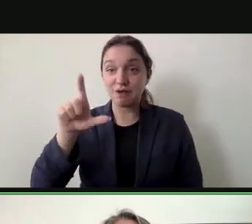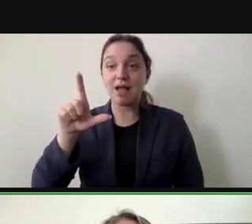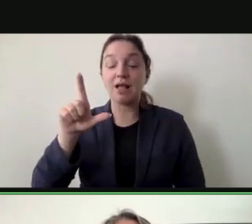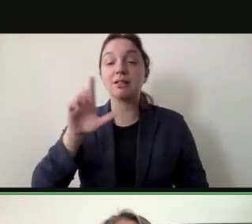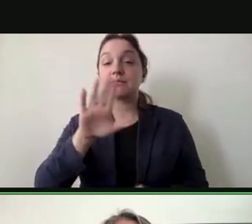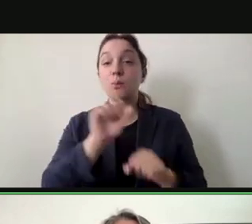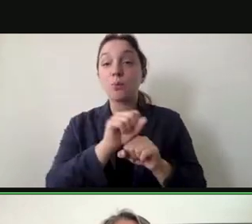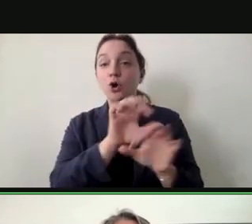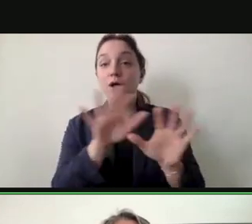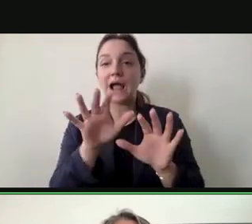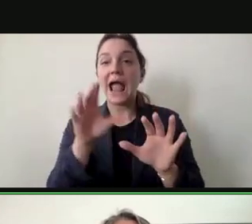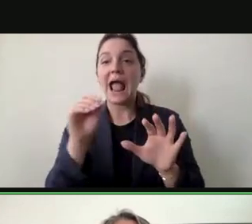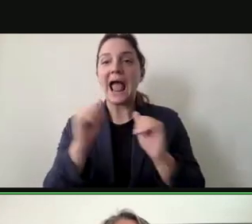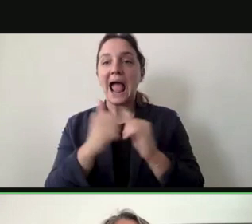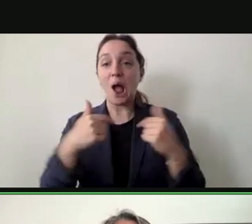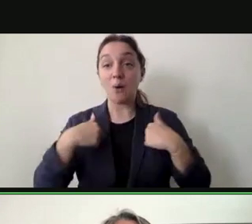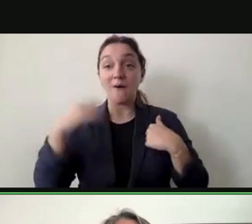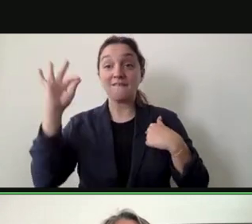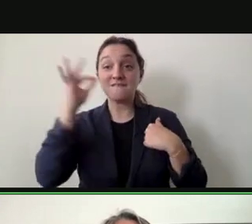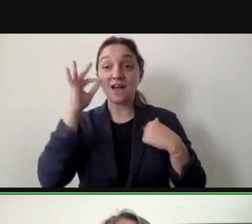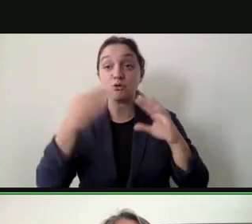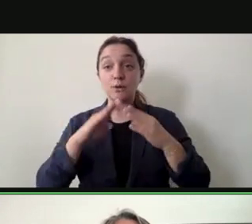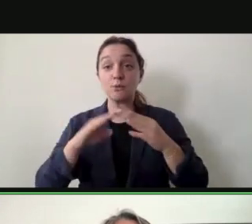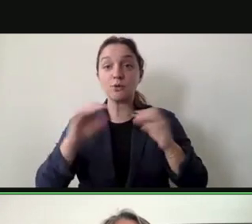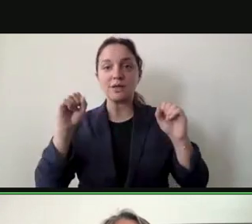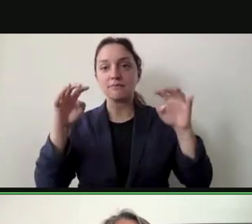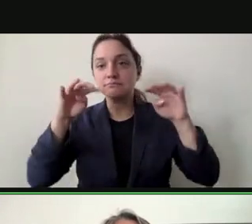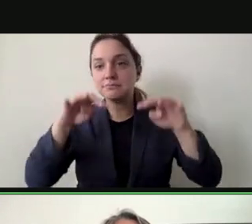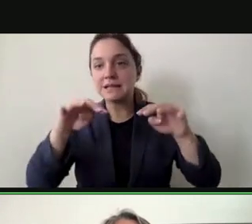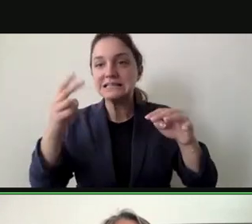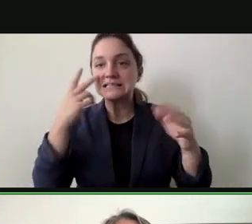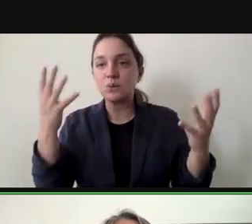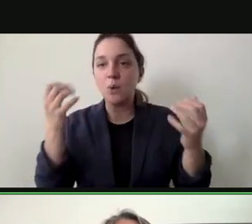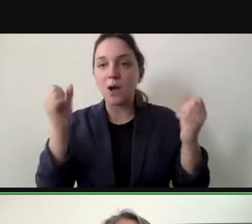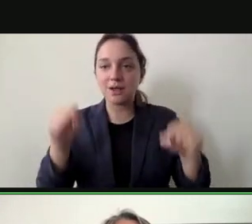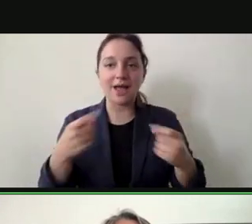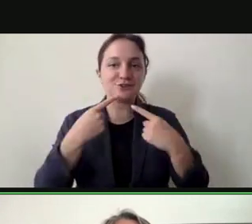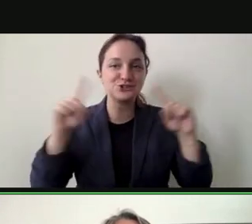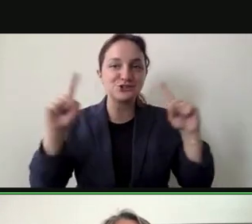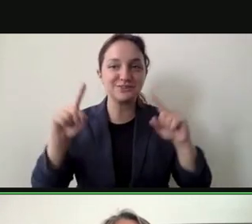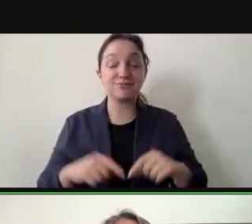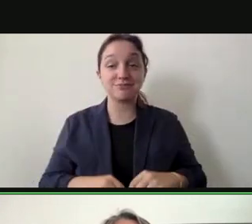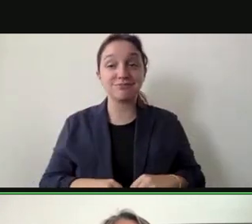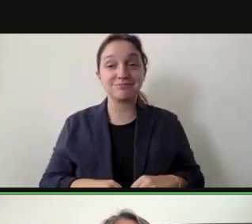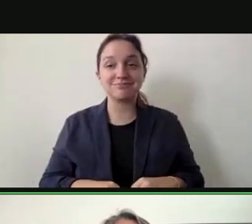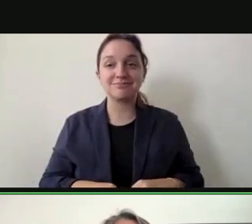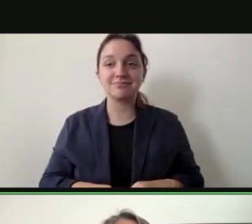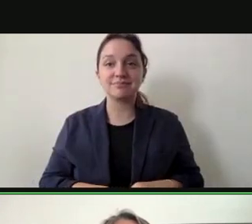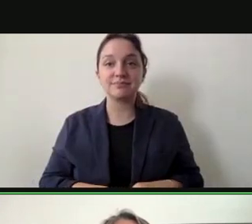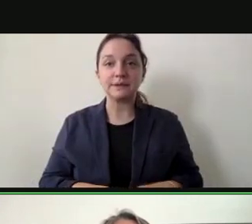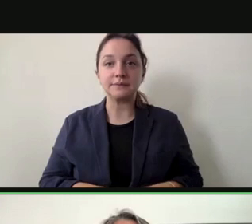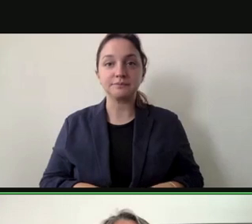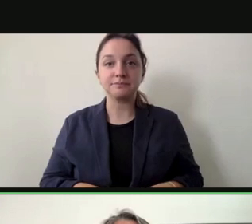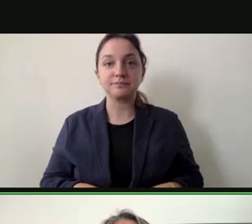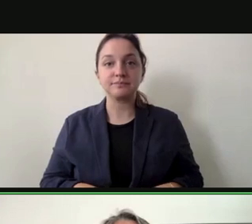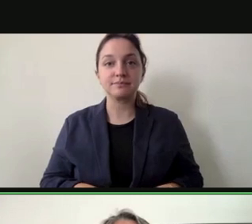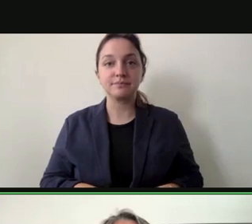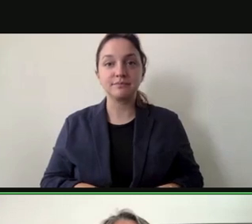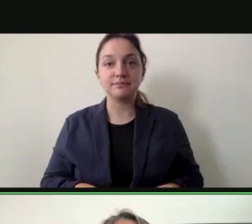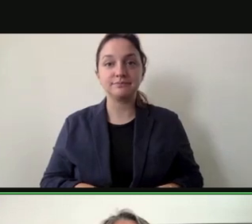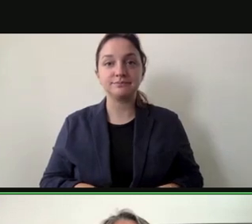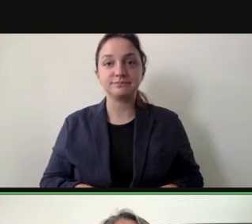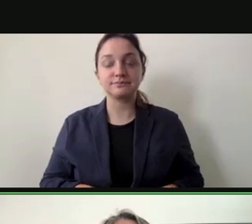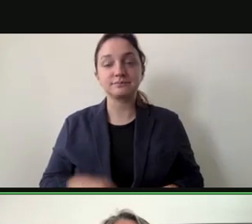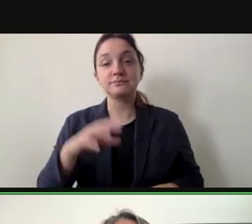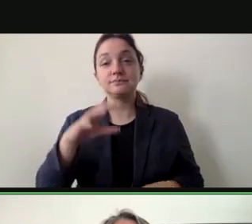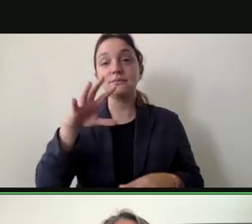community about what can be done. And one might think, very natural for NREL and part of the